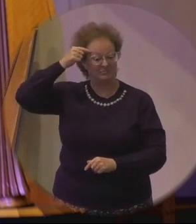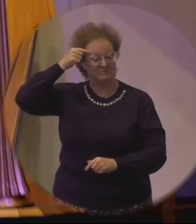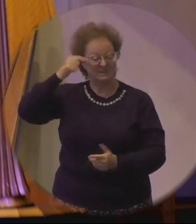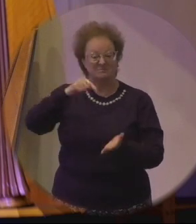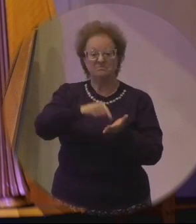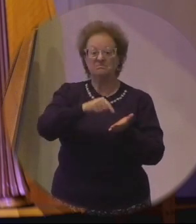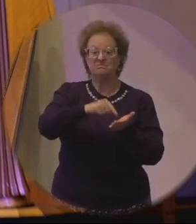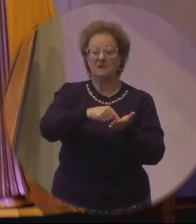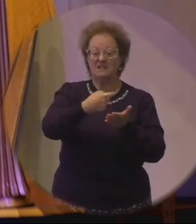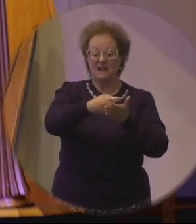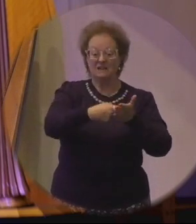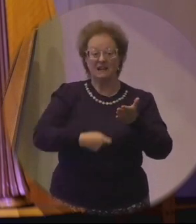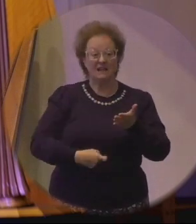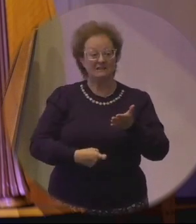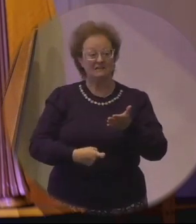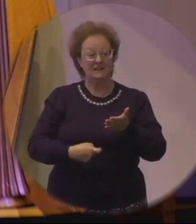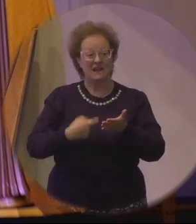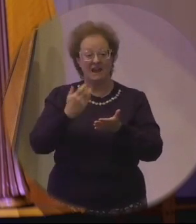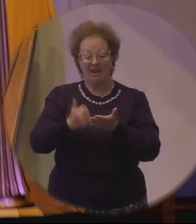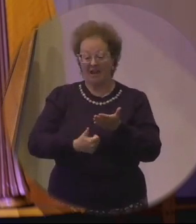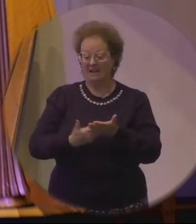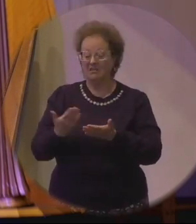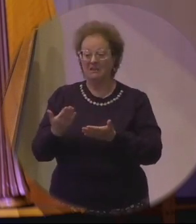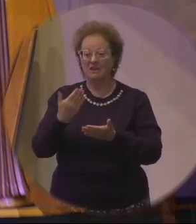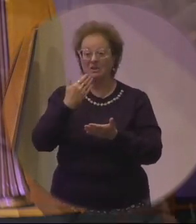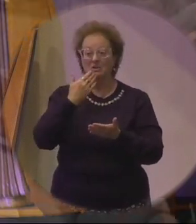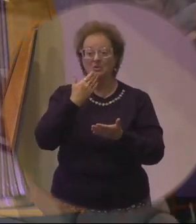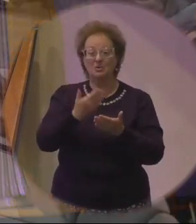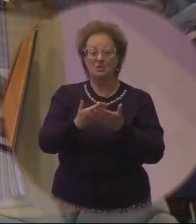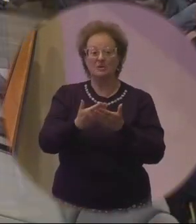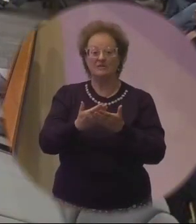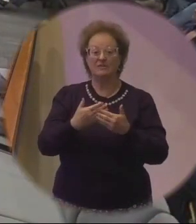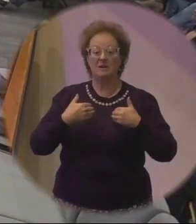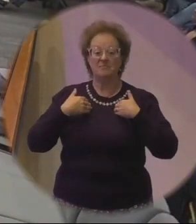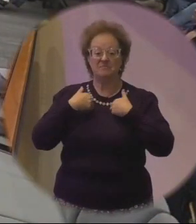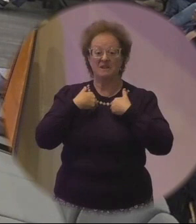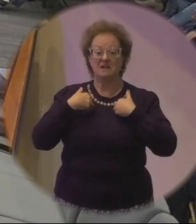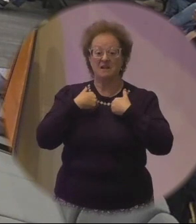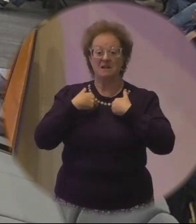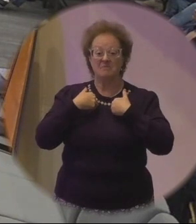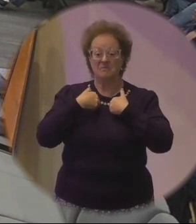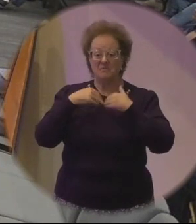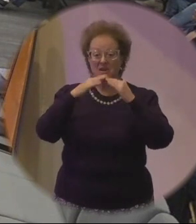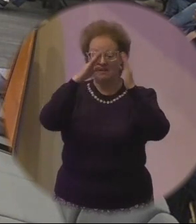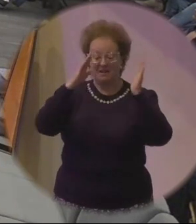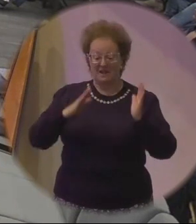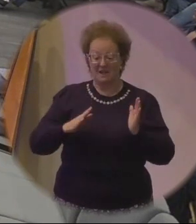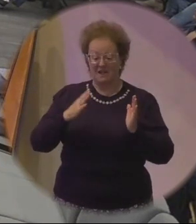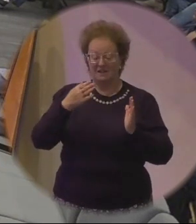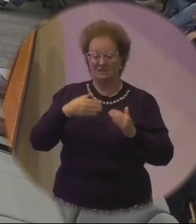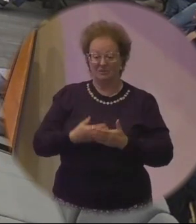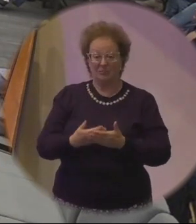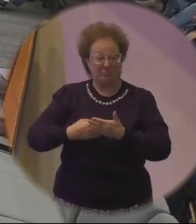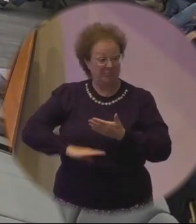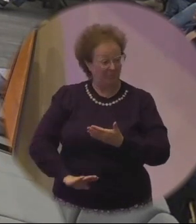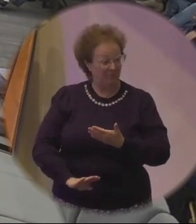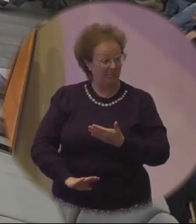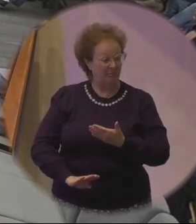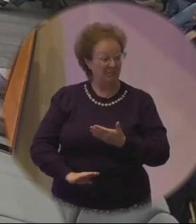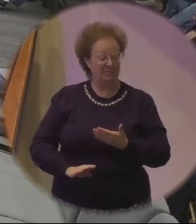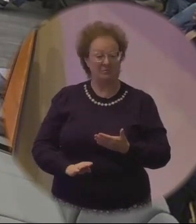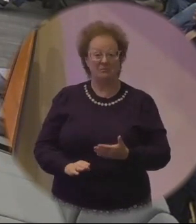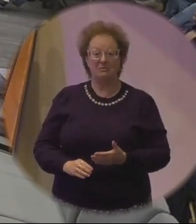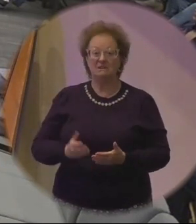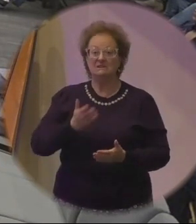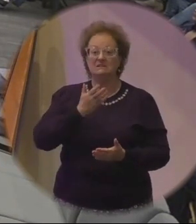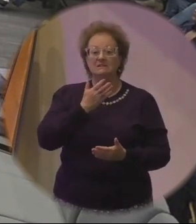tax people? Could anything good come from an animal shelter for a delivery room and a feed box for a